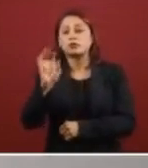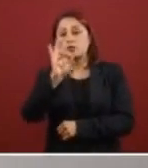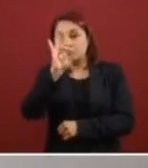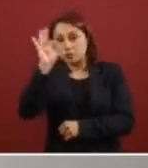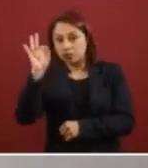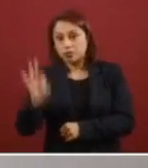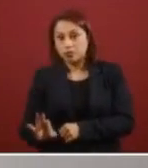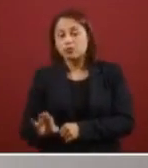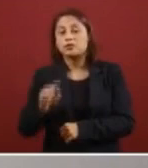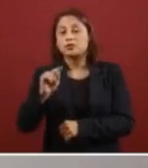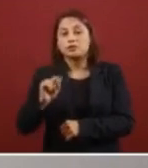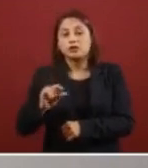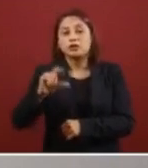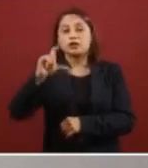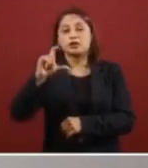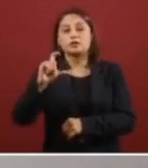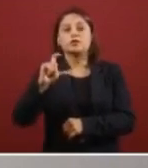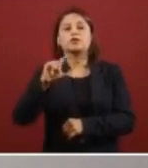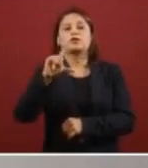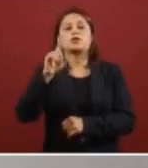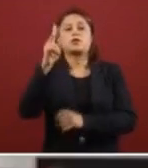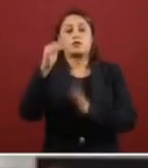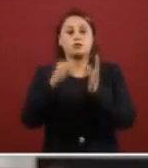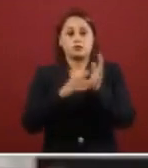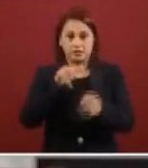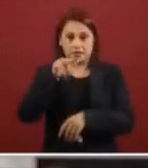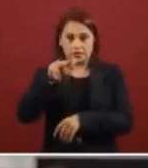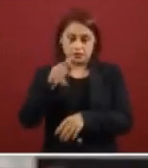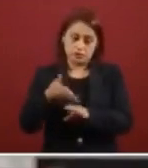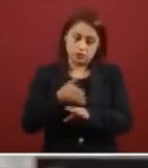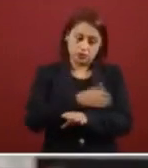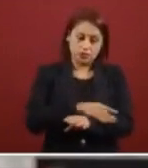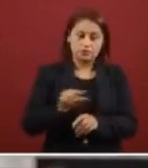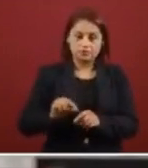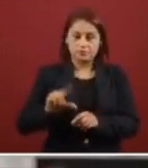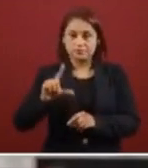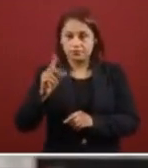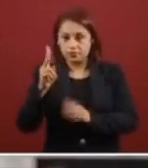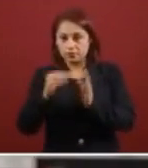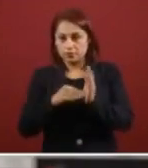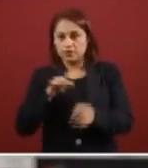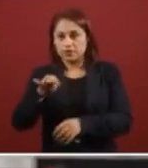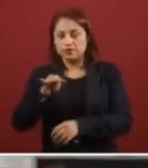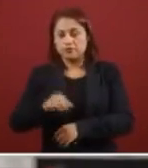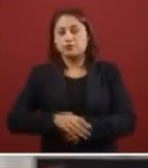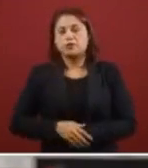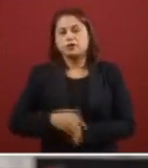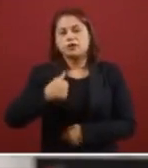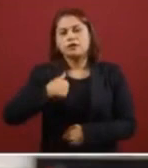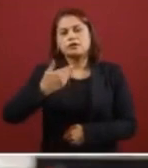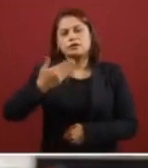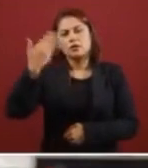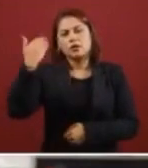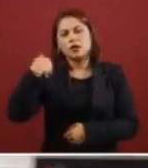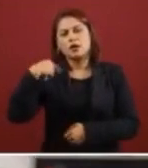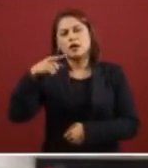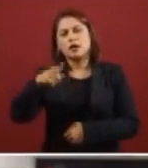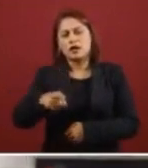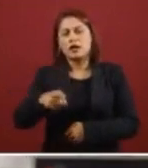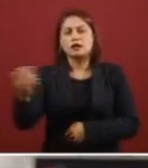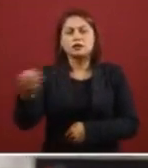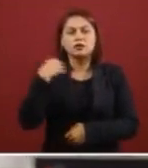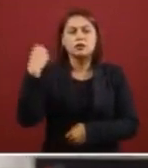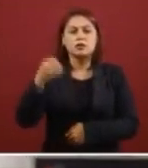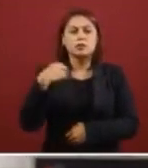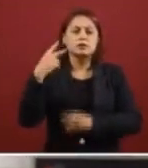increase 2018, según reportes del Banco compared de to the same yo le pregunté unos días period antes of the previous convención year. Bancaria, and que I've se asked en